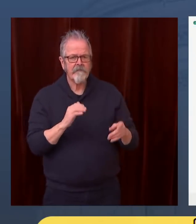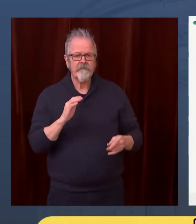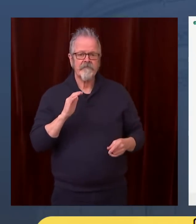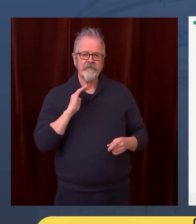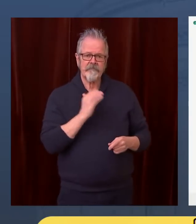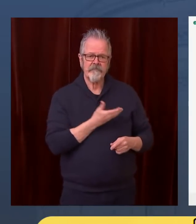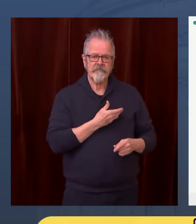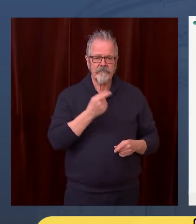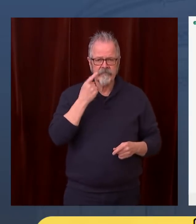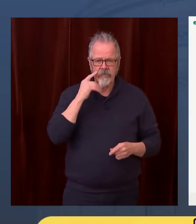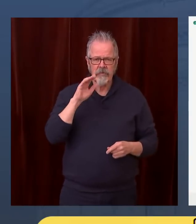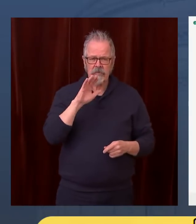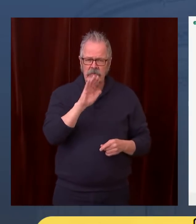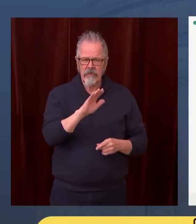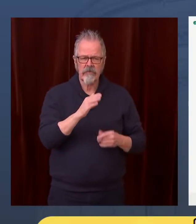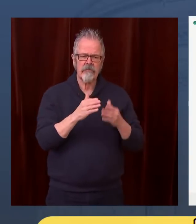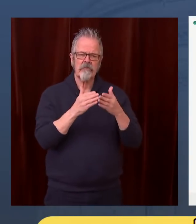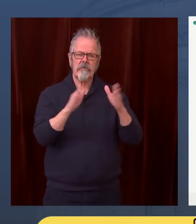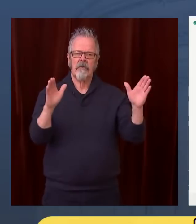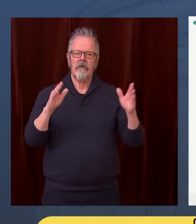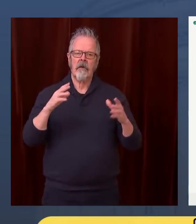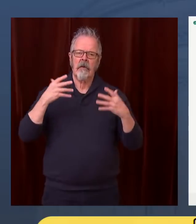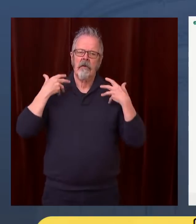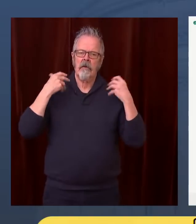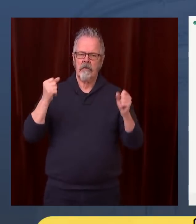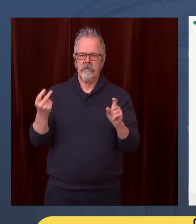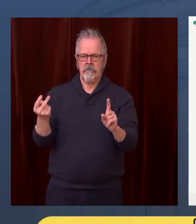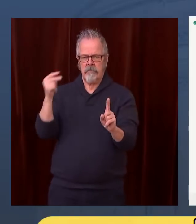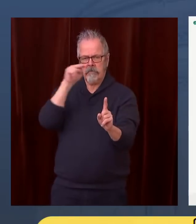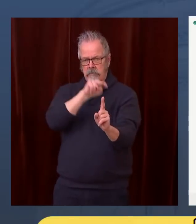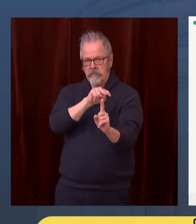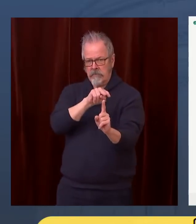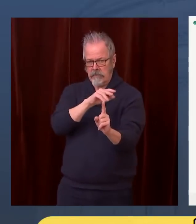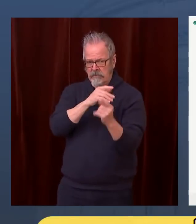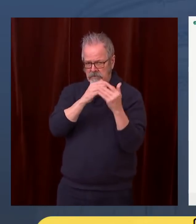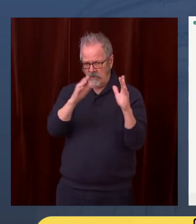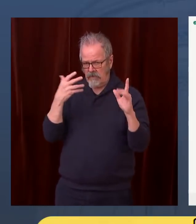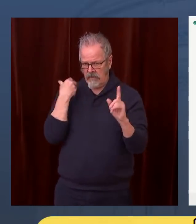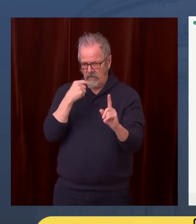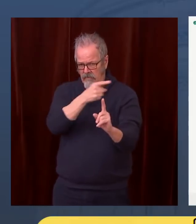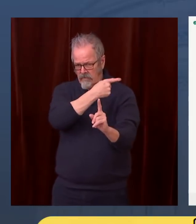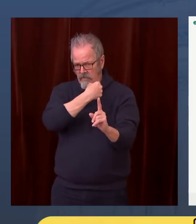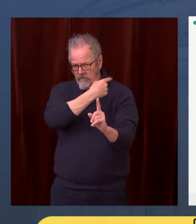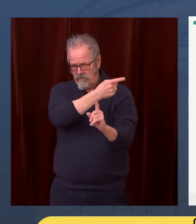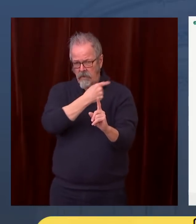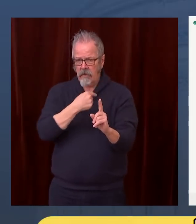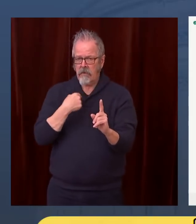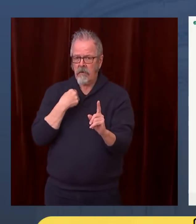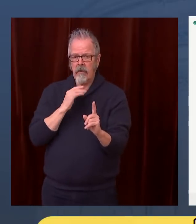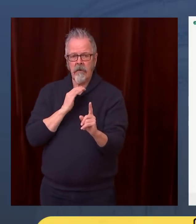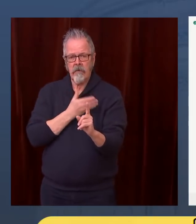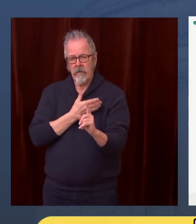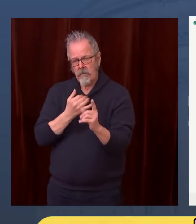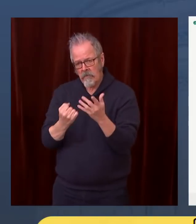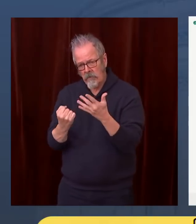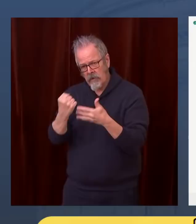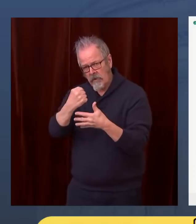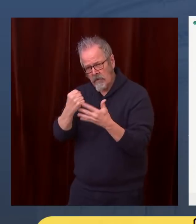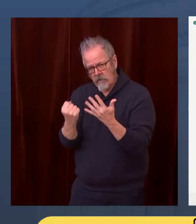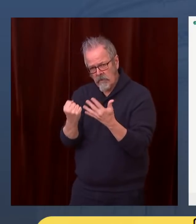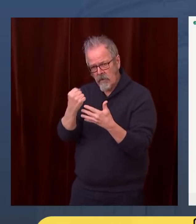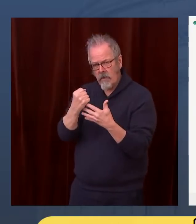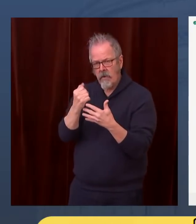standpoint is really, again, we're shifting our prioritization, if you will, to